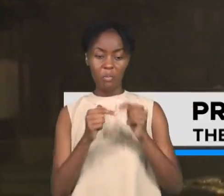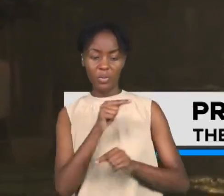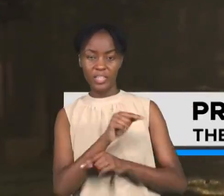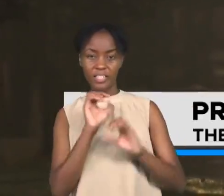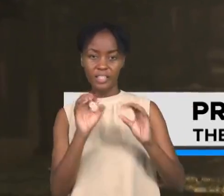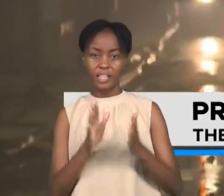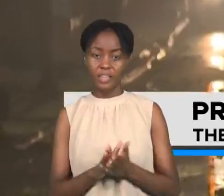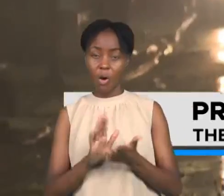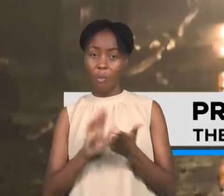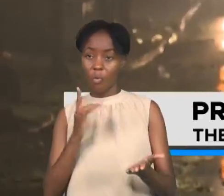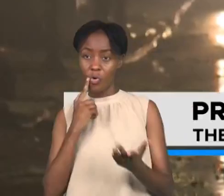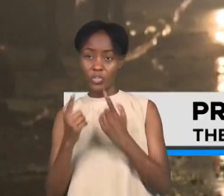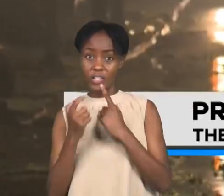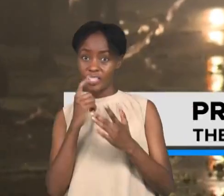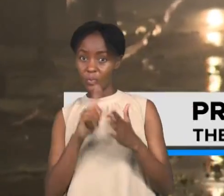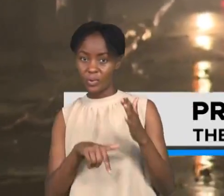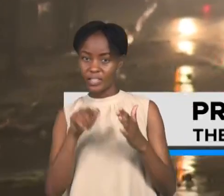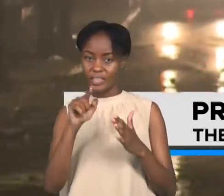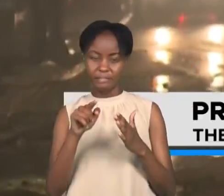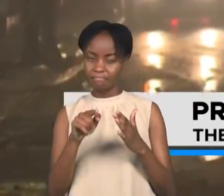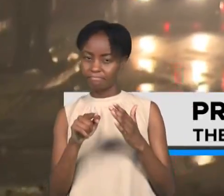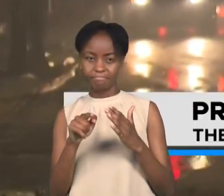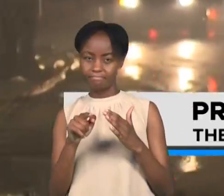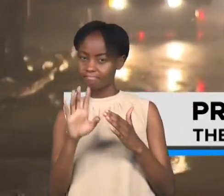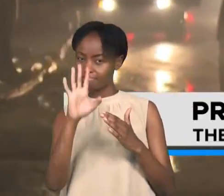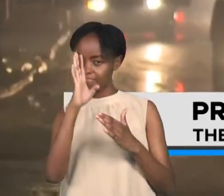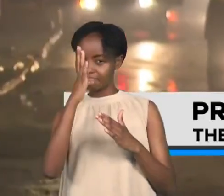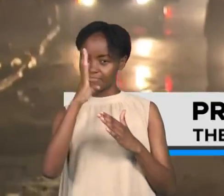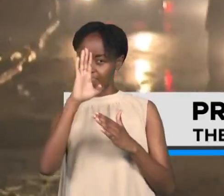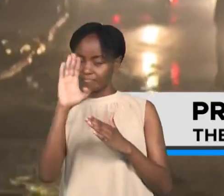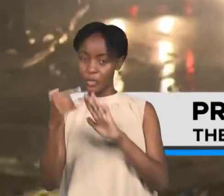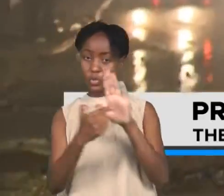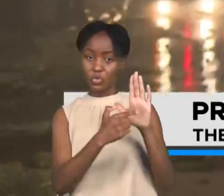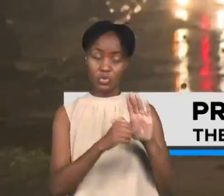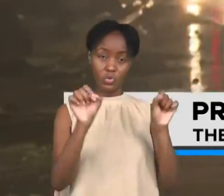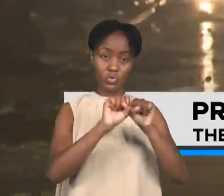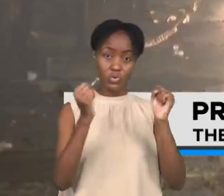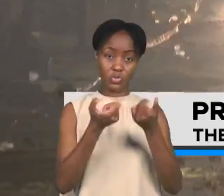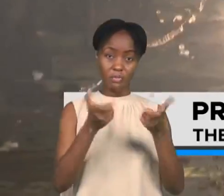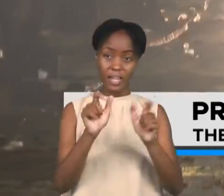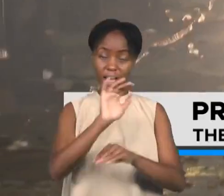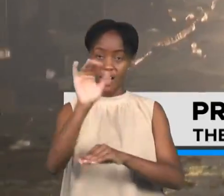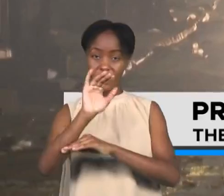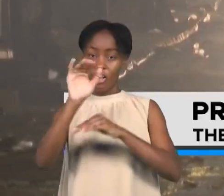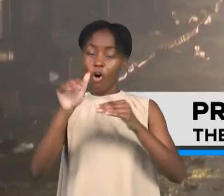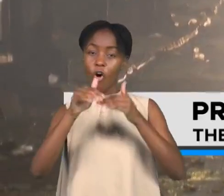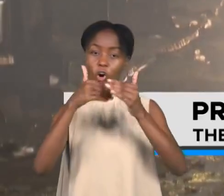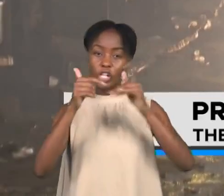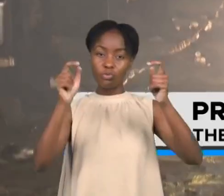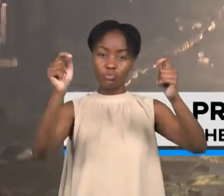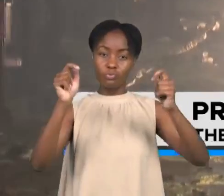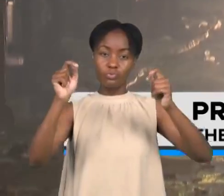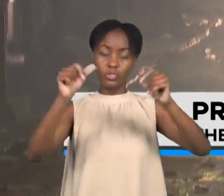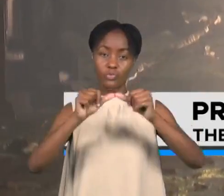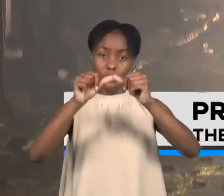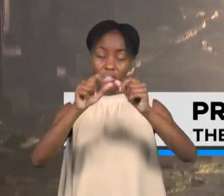by many commentators as delinquents. Messages posted online on Tuesday called for protests to keep on going, and